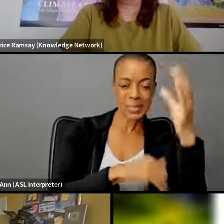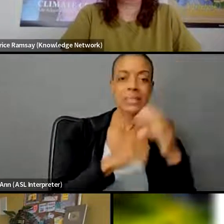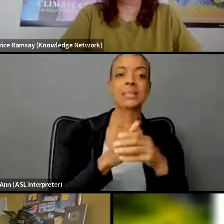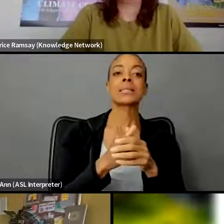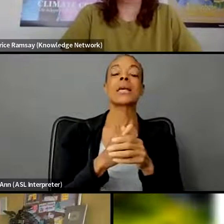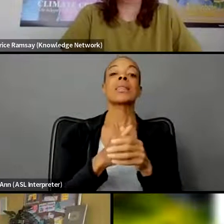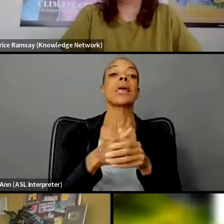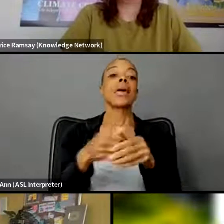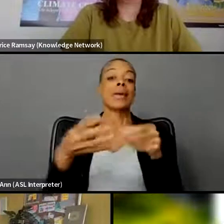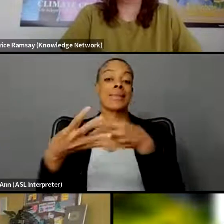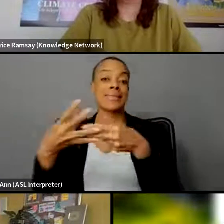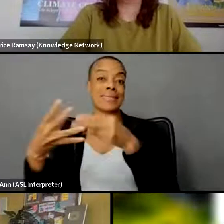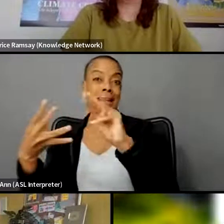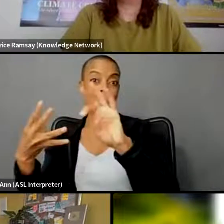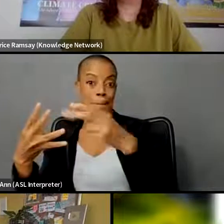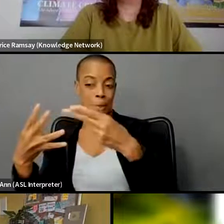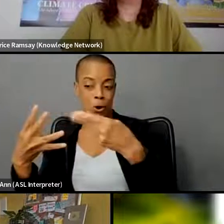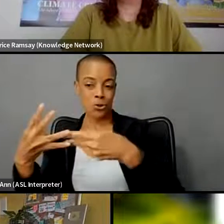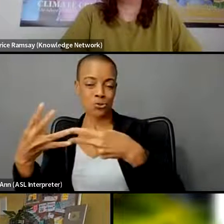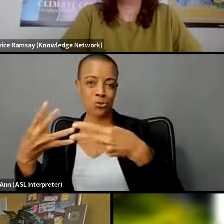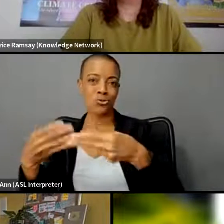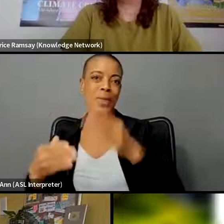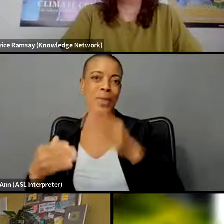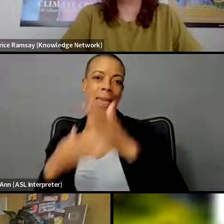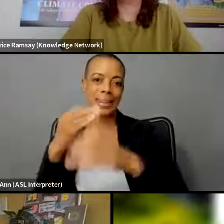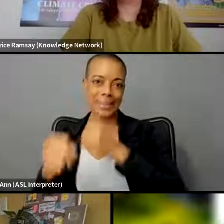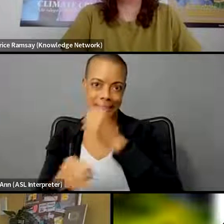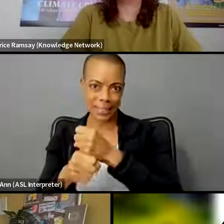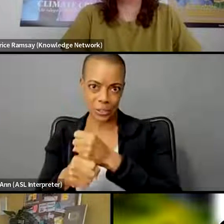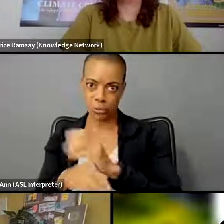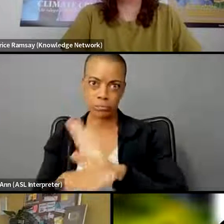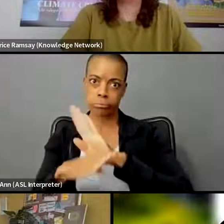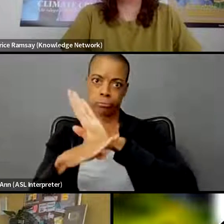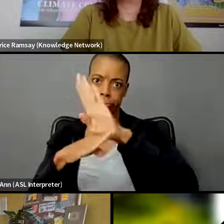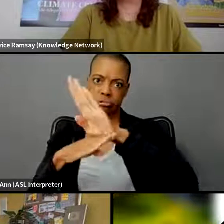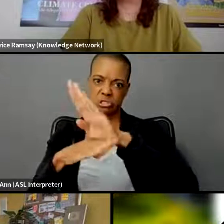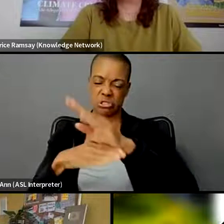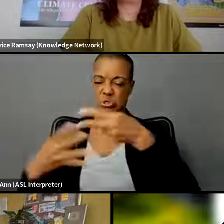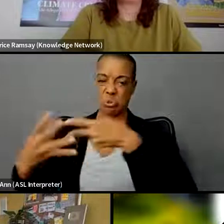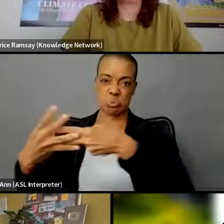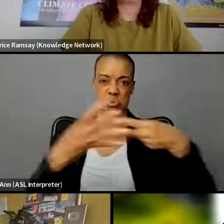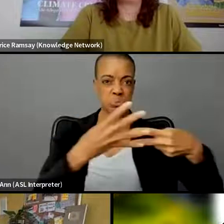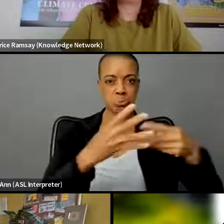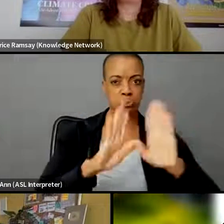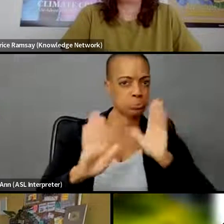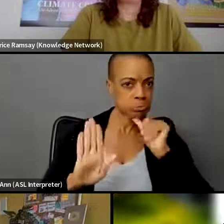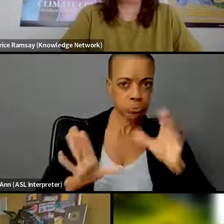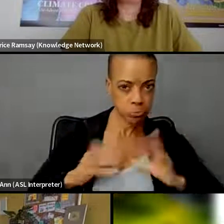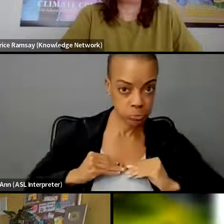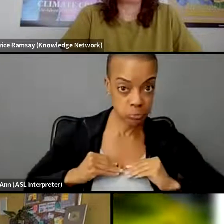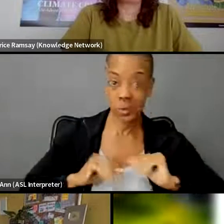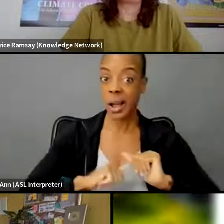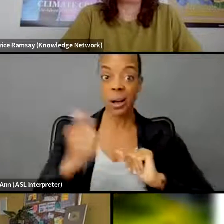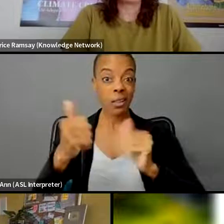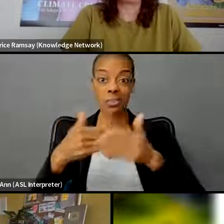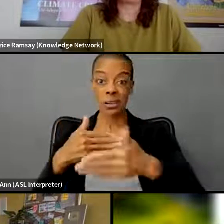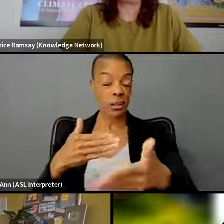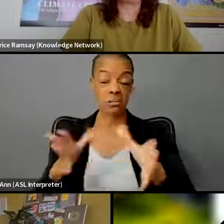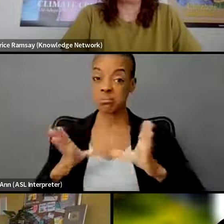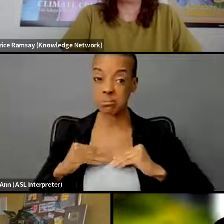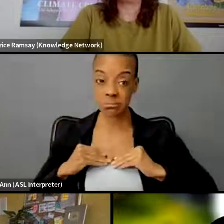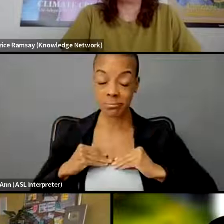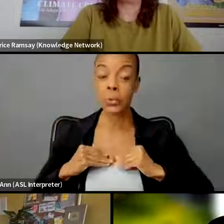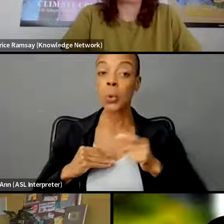of March, which nears our end of fiscal, which is a very hectic time. We encourage folks who are interested in pitching to us